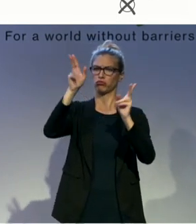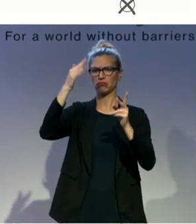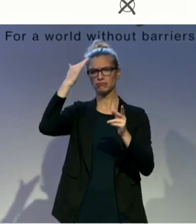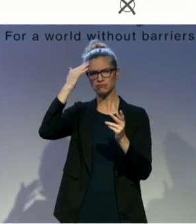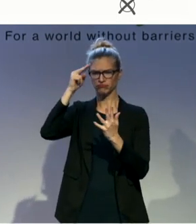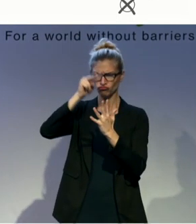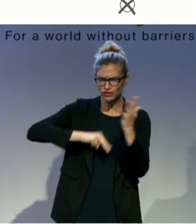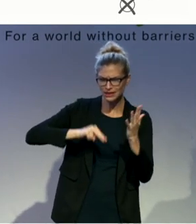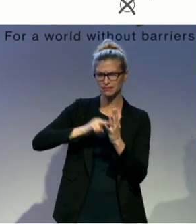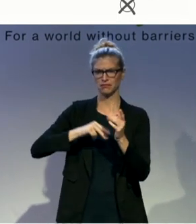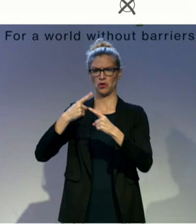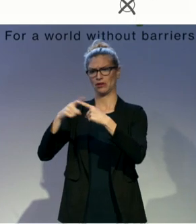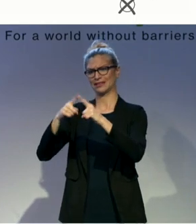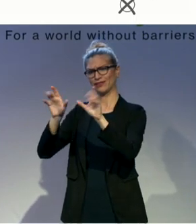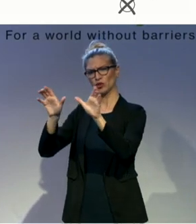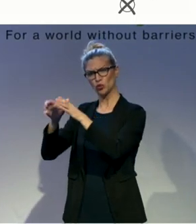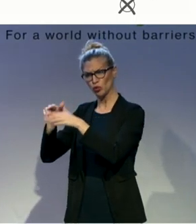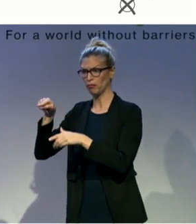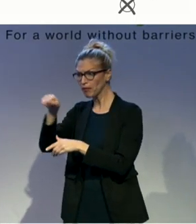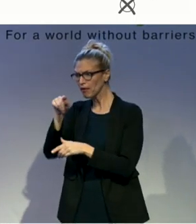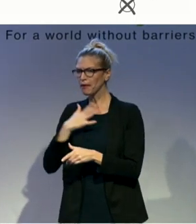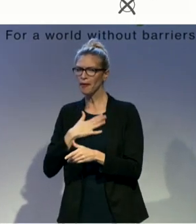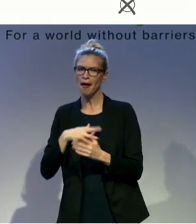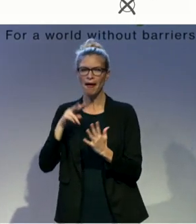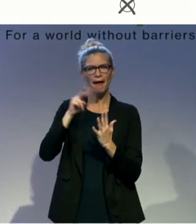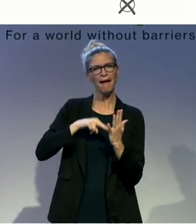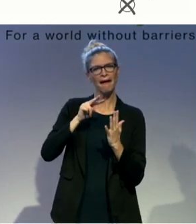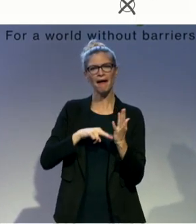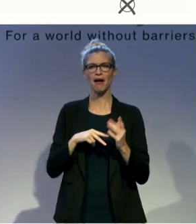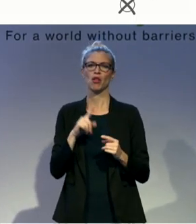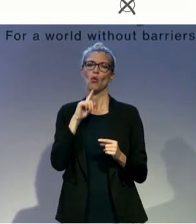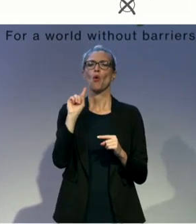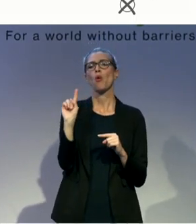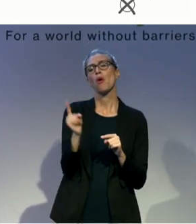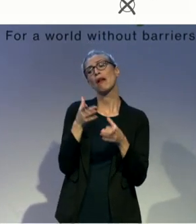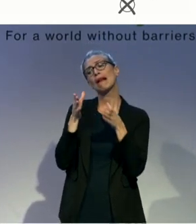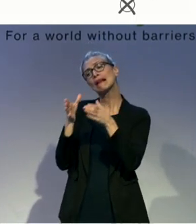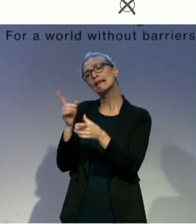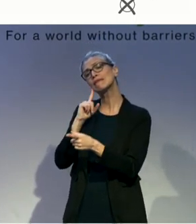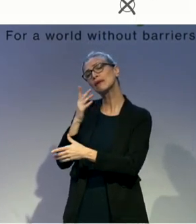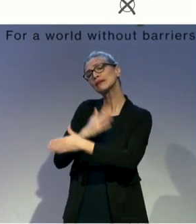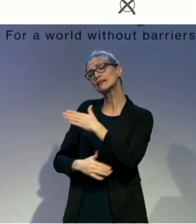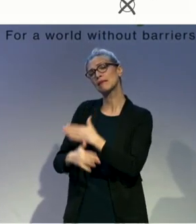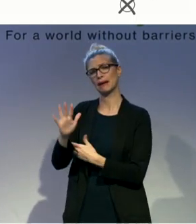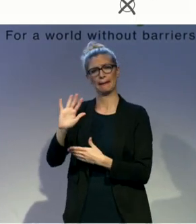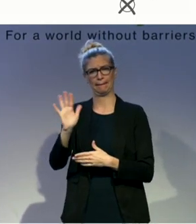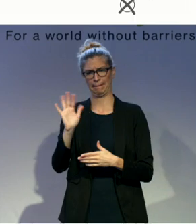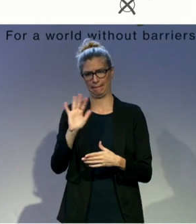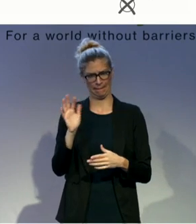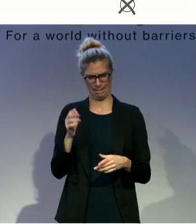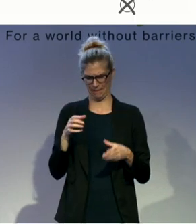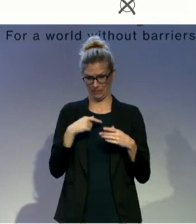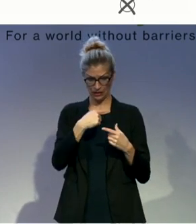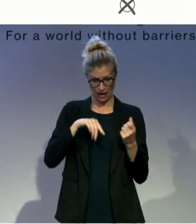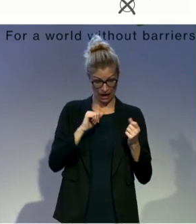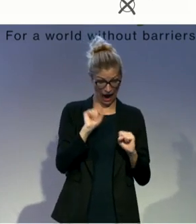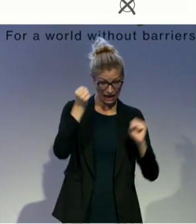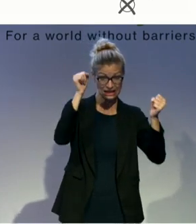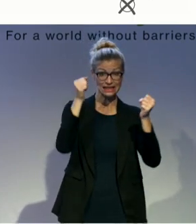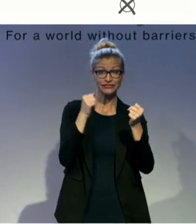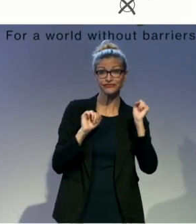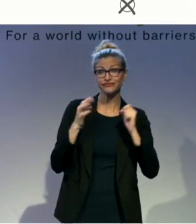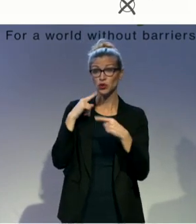other groups lobby in our society, not only the activities on their own groups. Otherwise, they